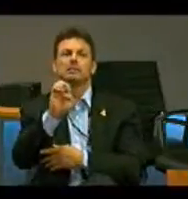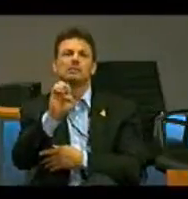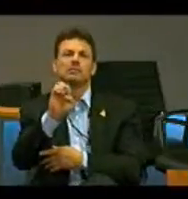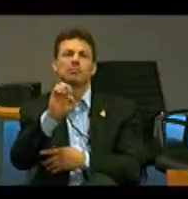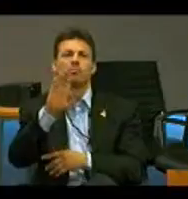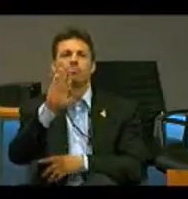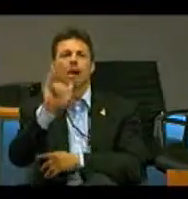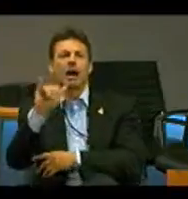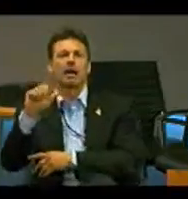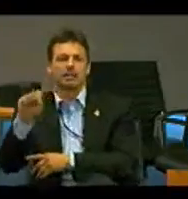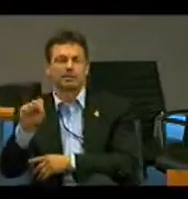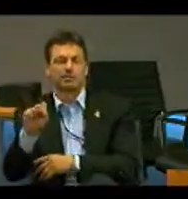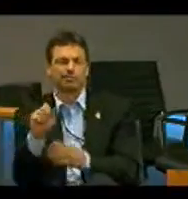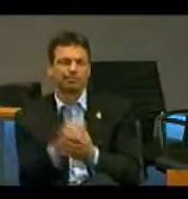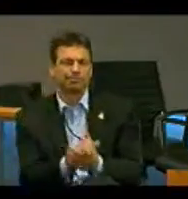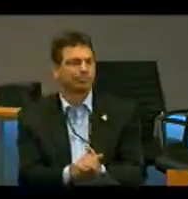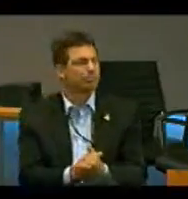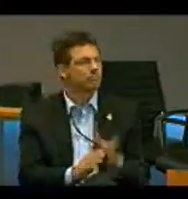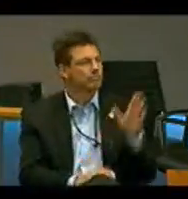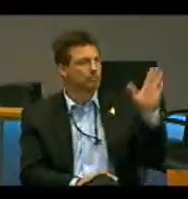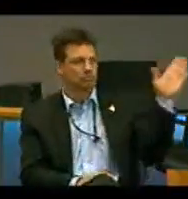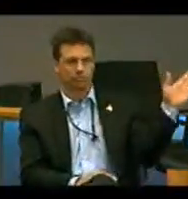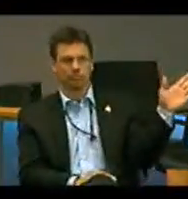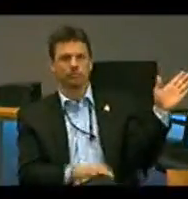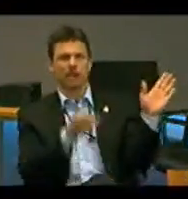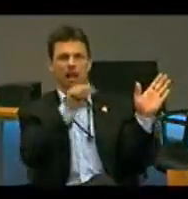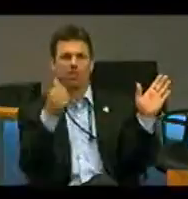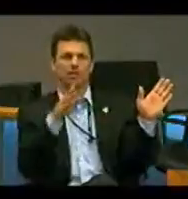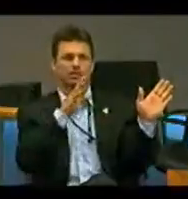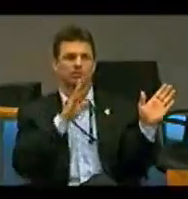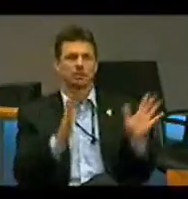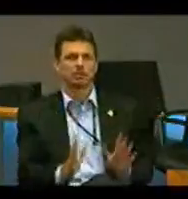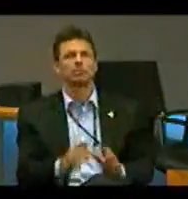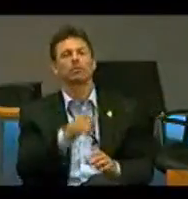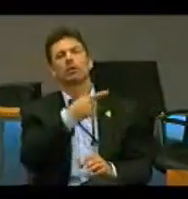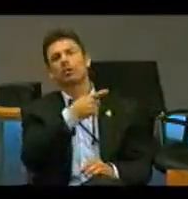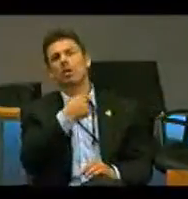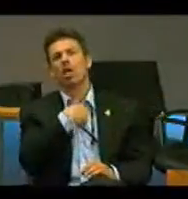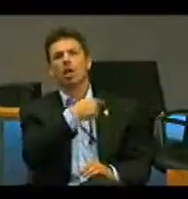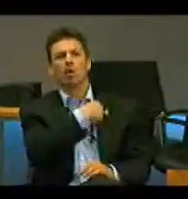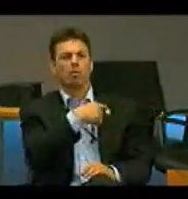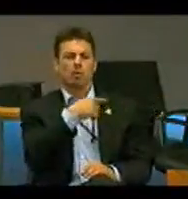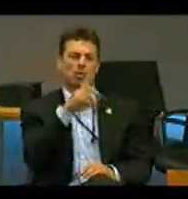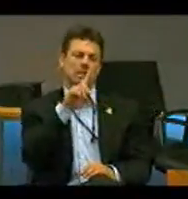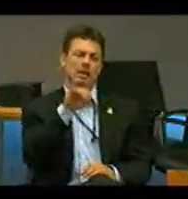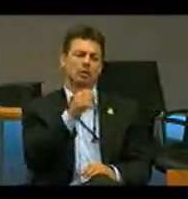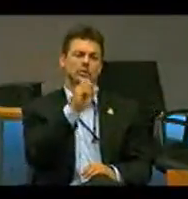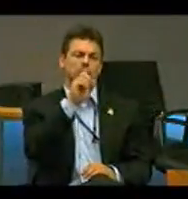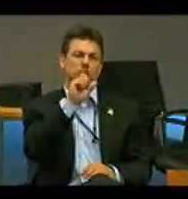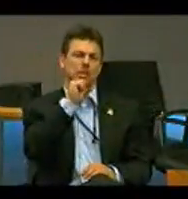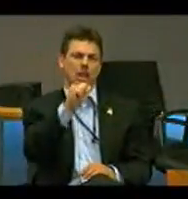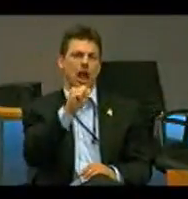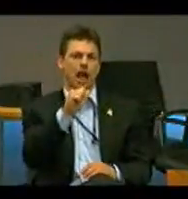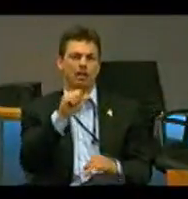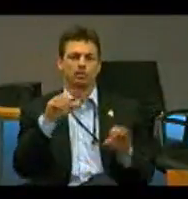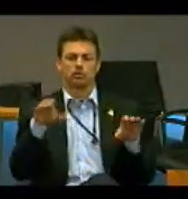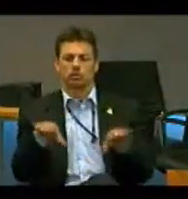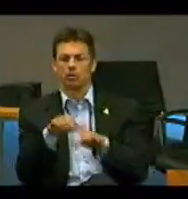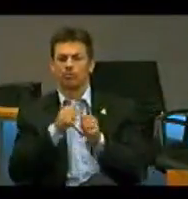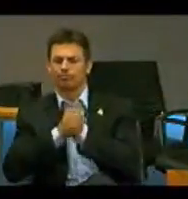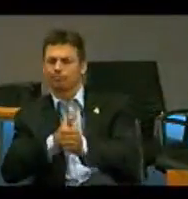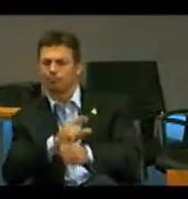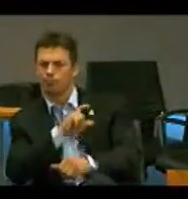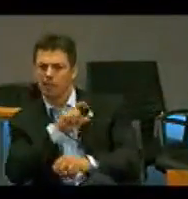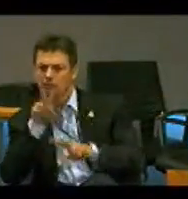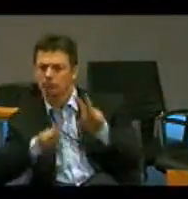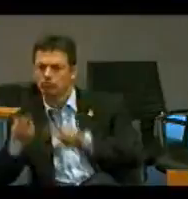I understand, I appreciate that. I guess the answer is the DOJ doesn't do anything to police the imposition or the utilization of quotas, though. It